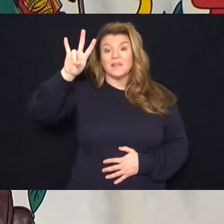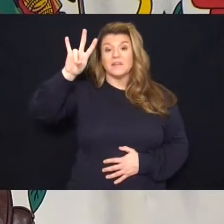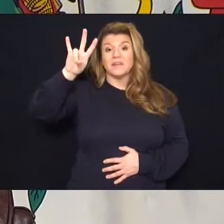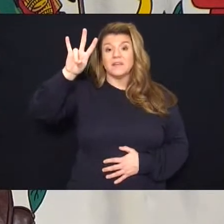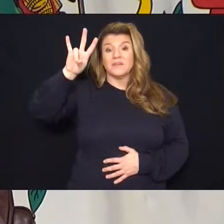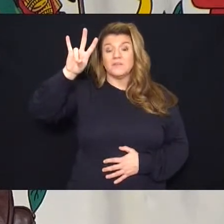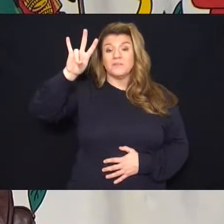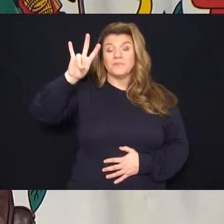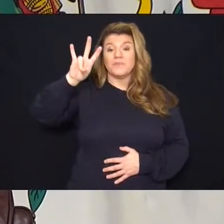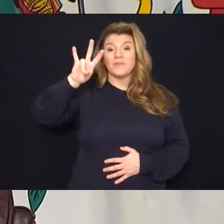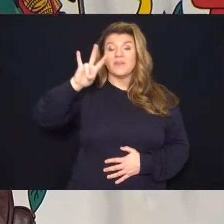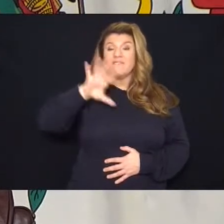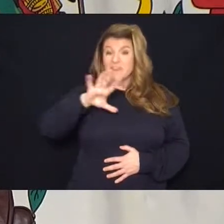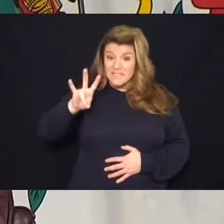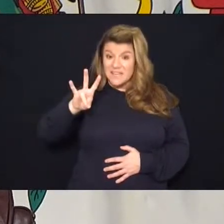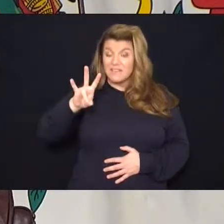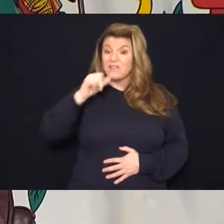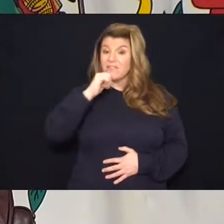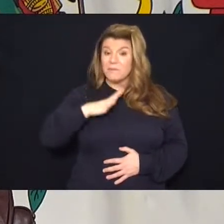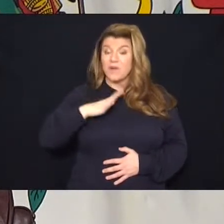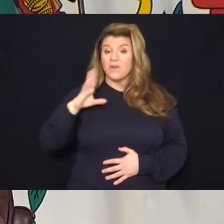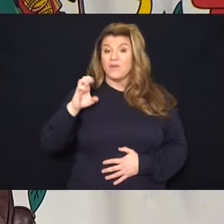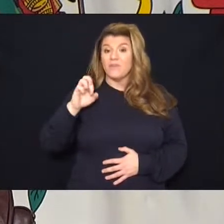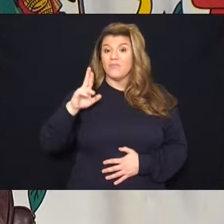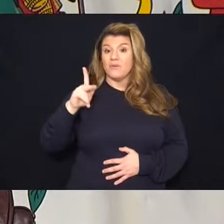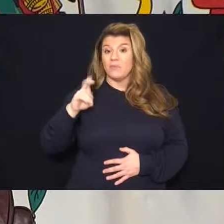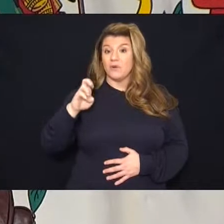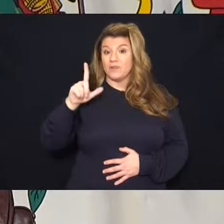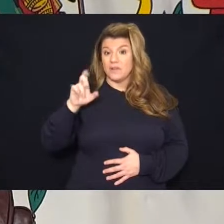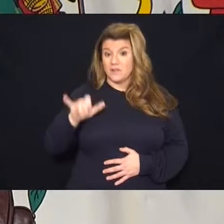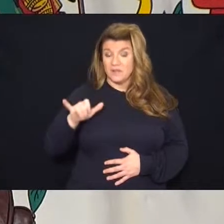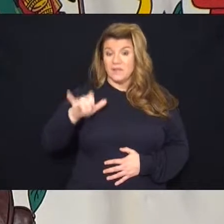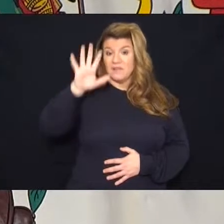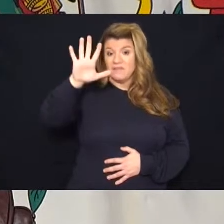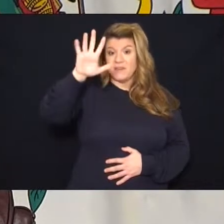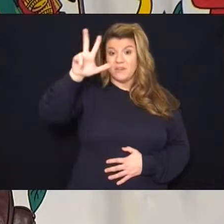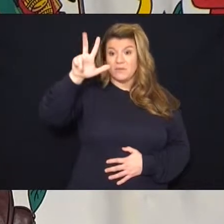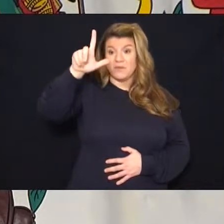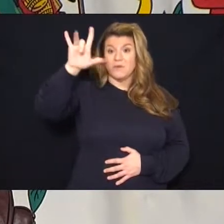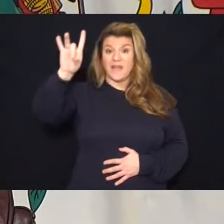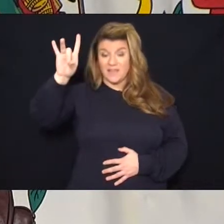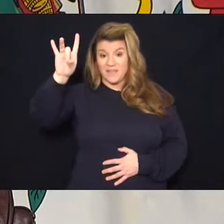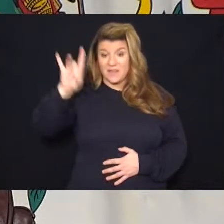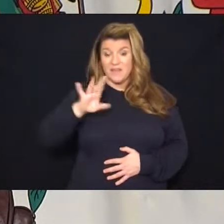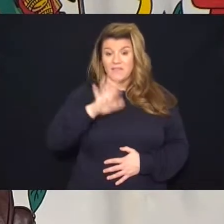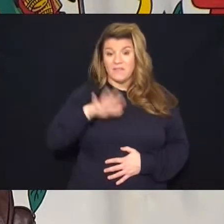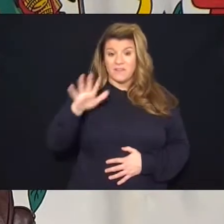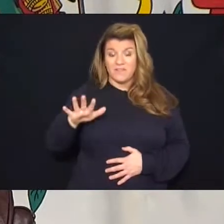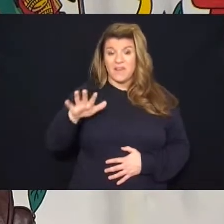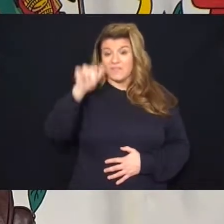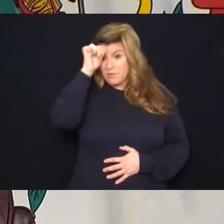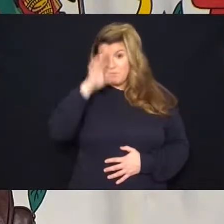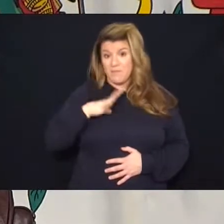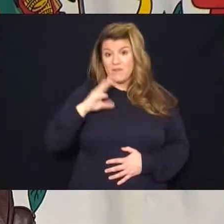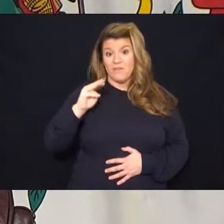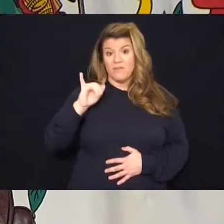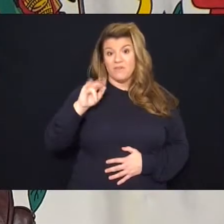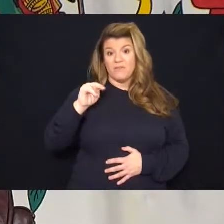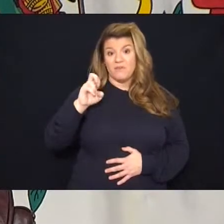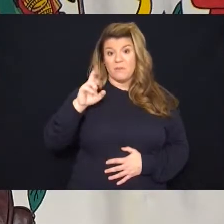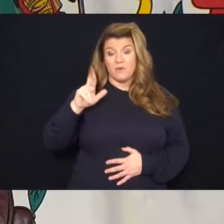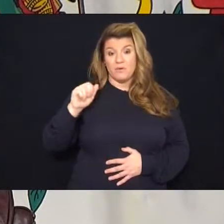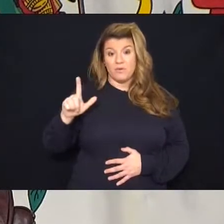death, a 57-year-old female from Berkeley County. The 5,328th death, a 55-year-old male from Mineral